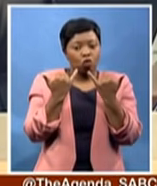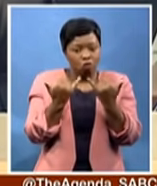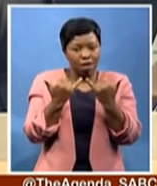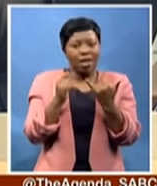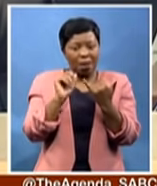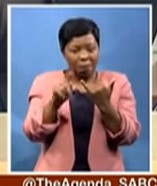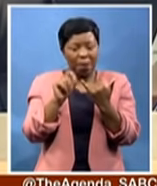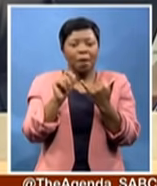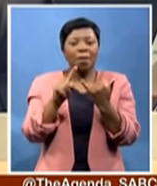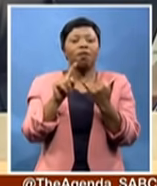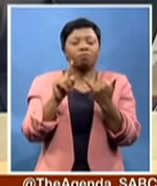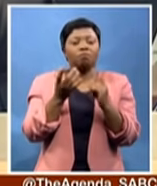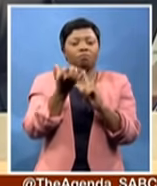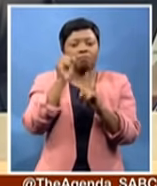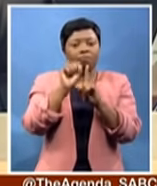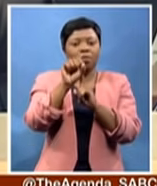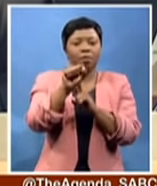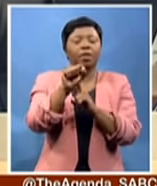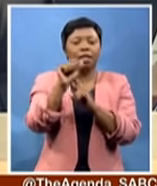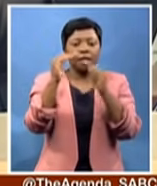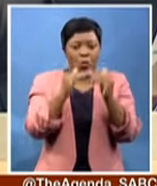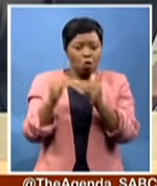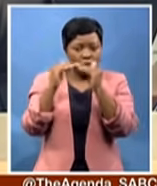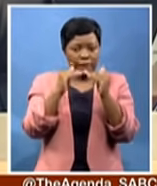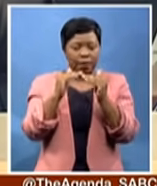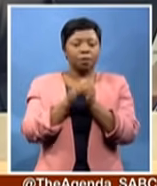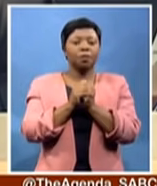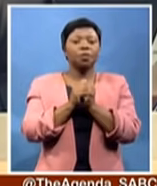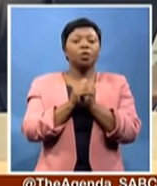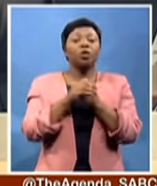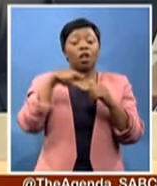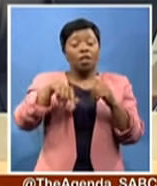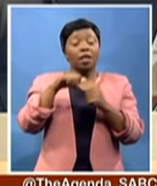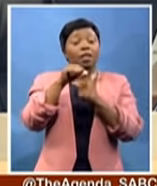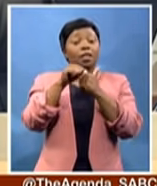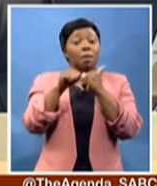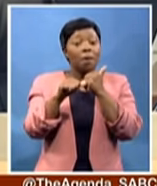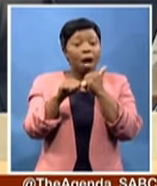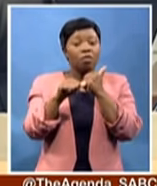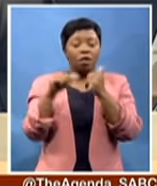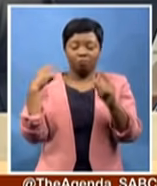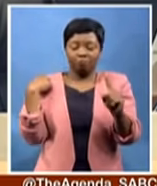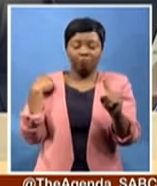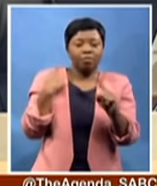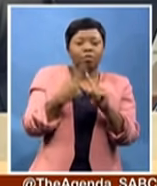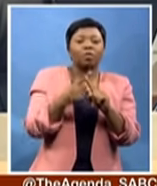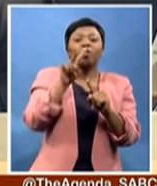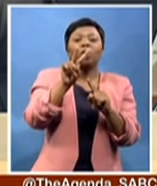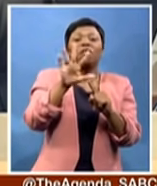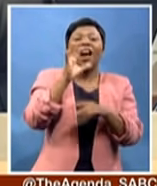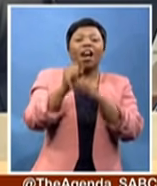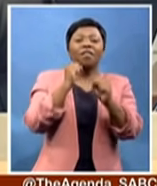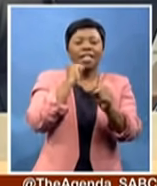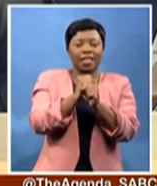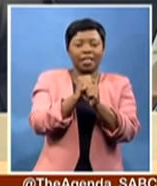This month marks 25 years since the first hearing of the Truth and